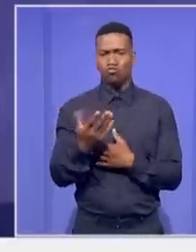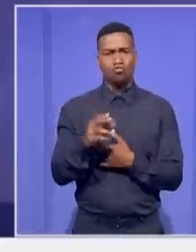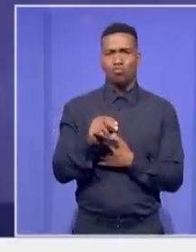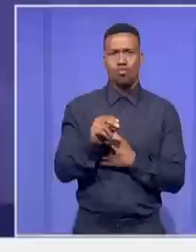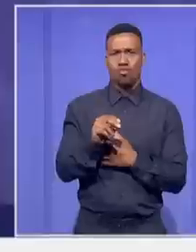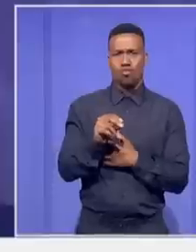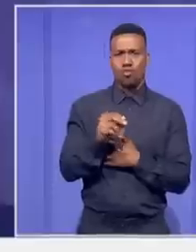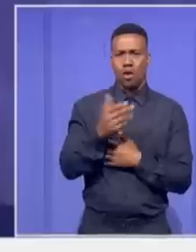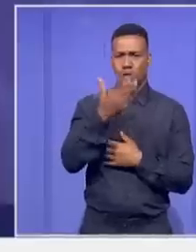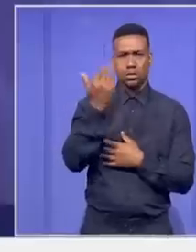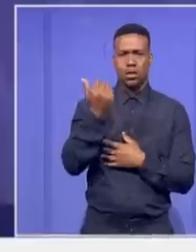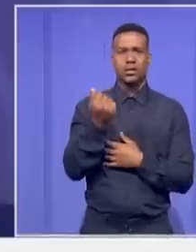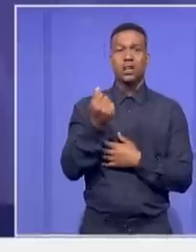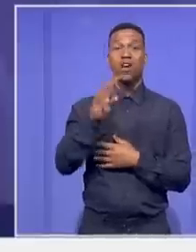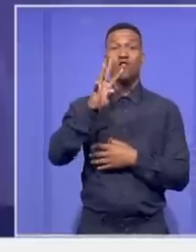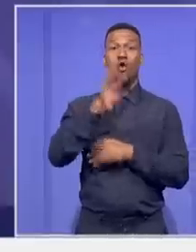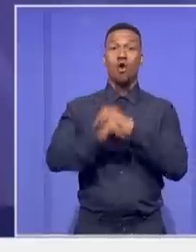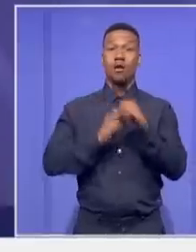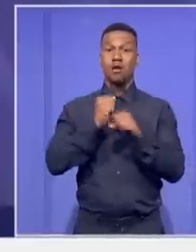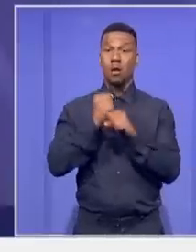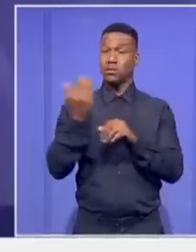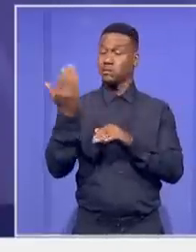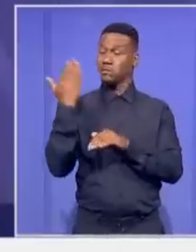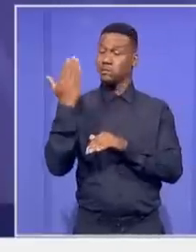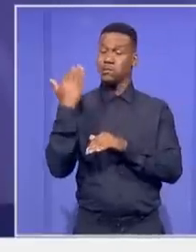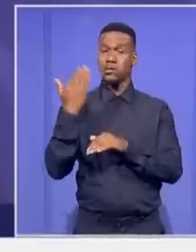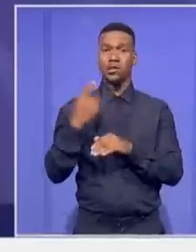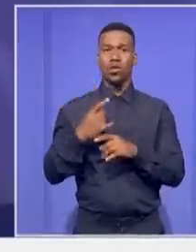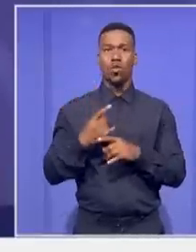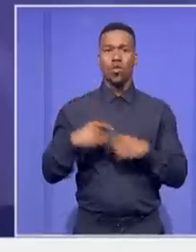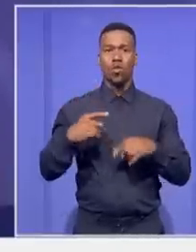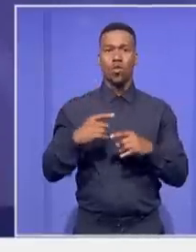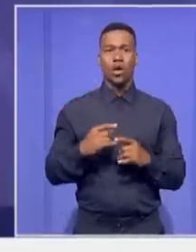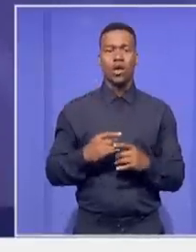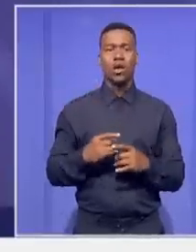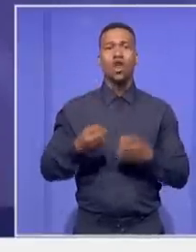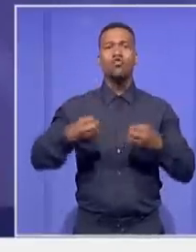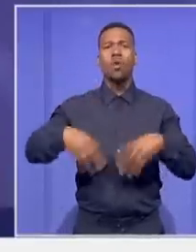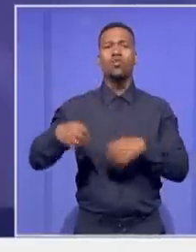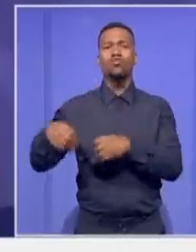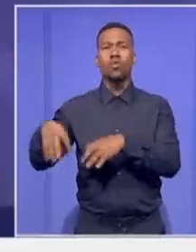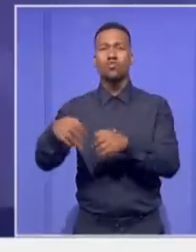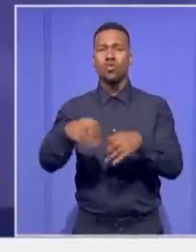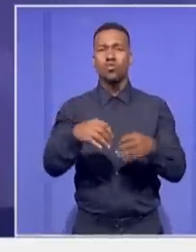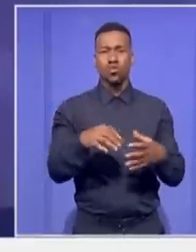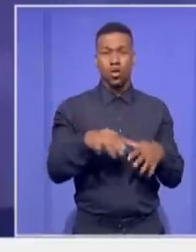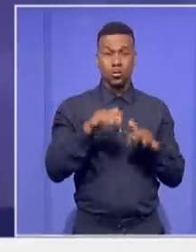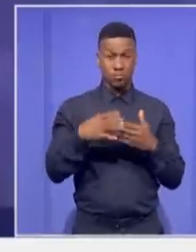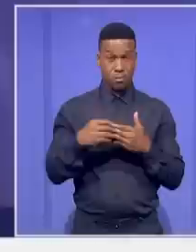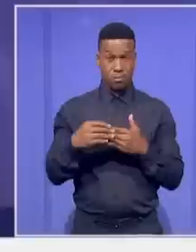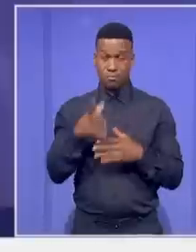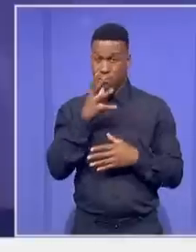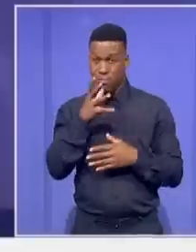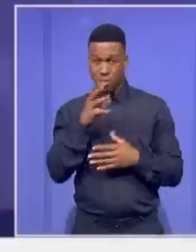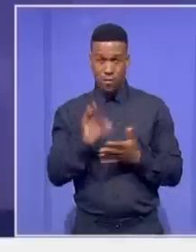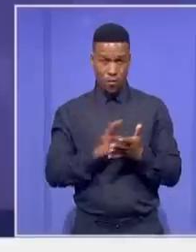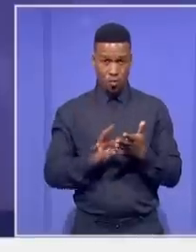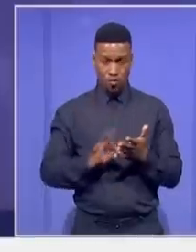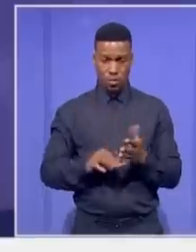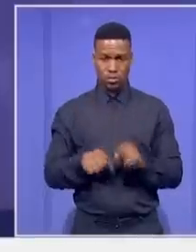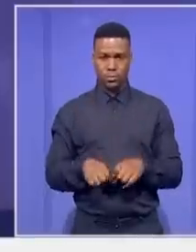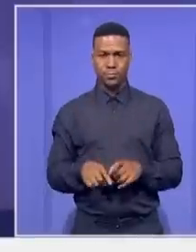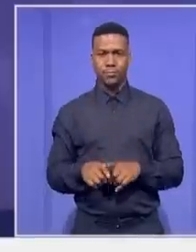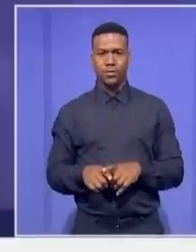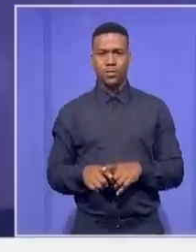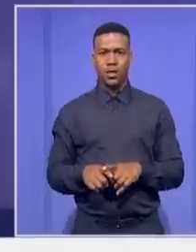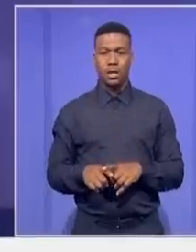first ever election, where we had lost ground. Up until 2019, we were proud to display the DA's growth in